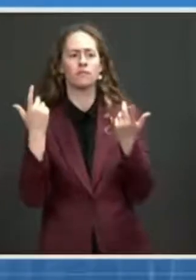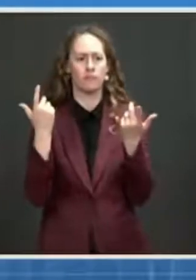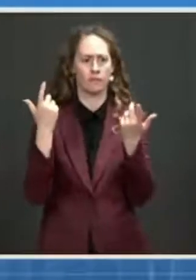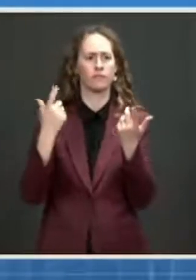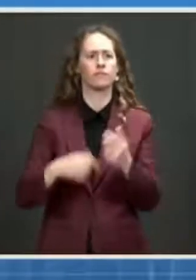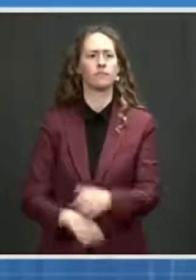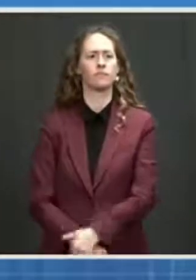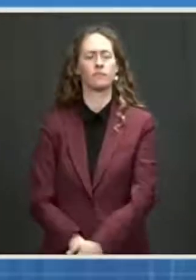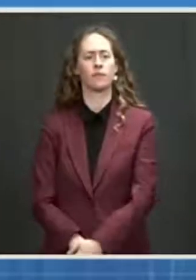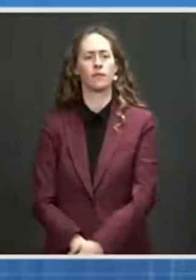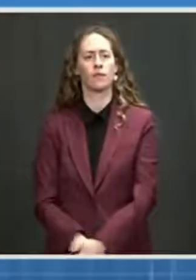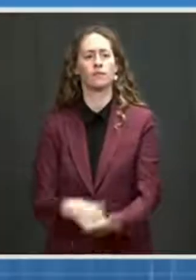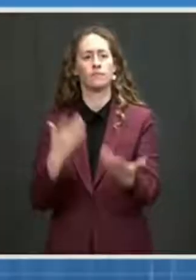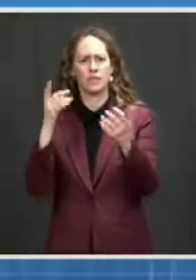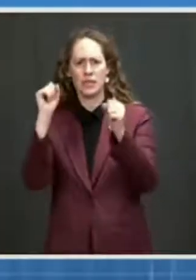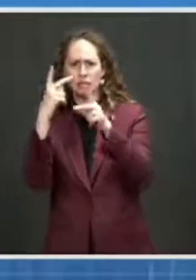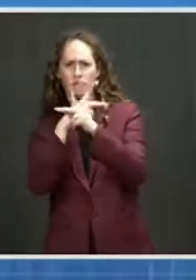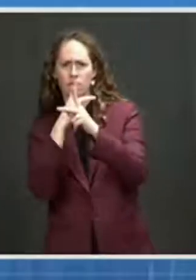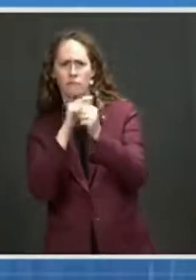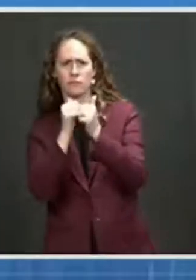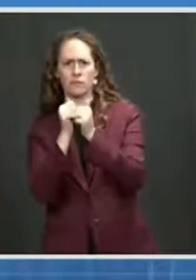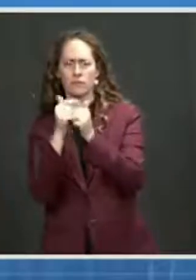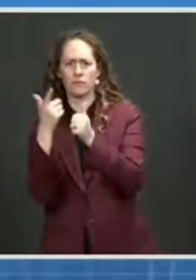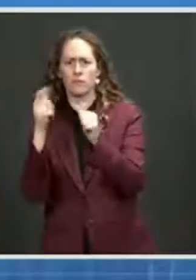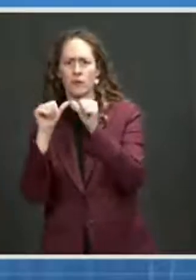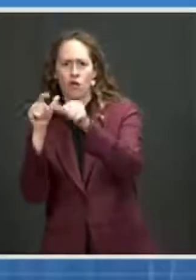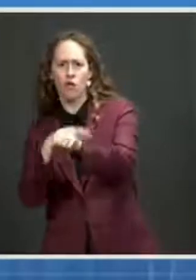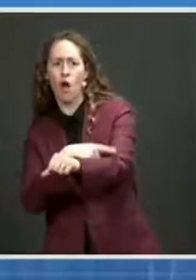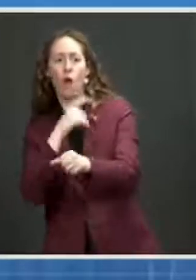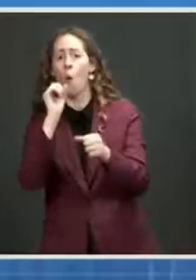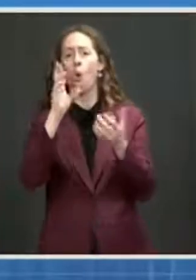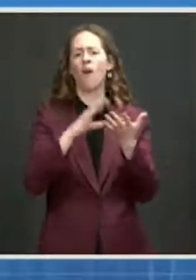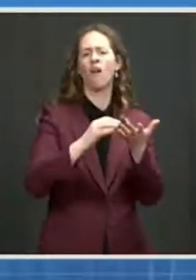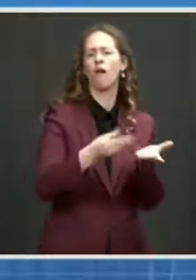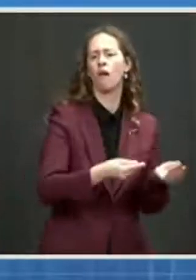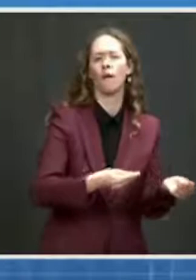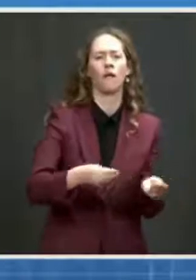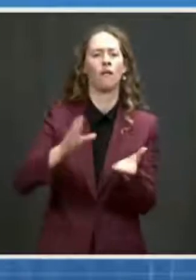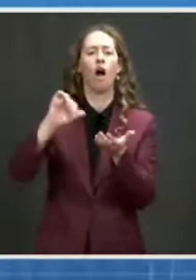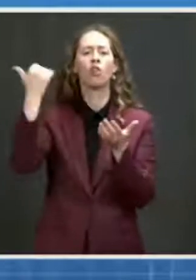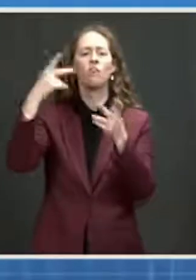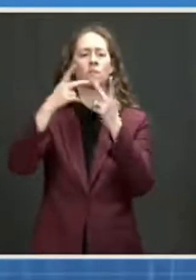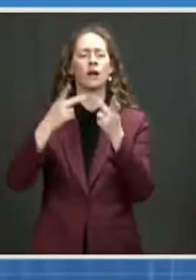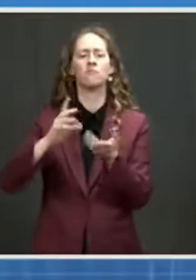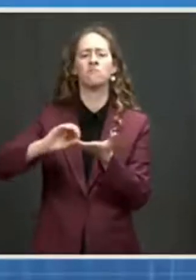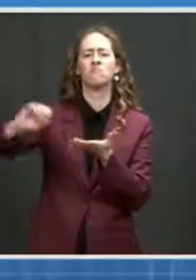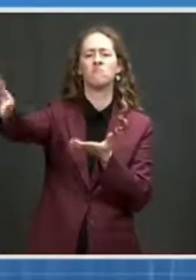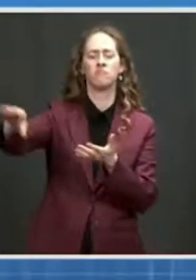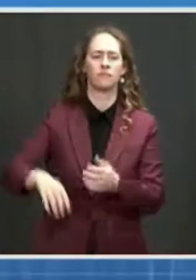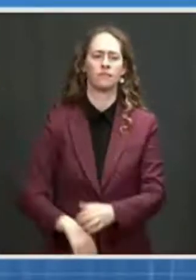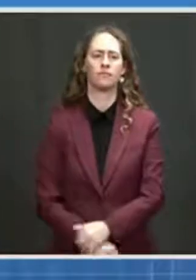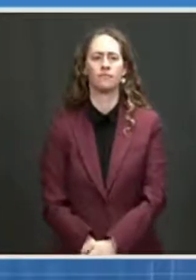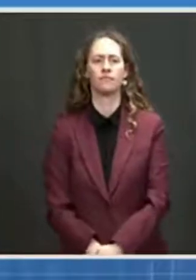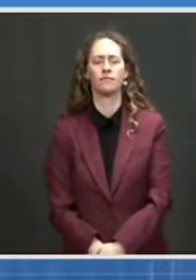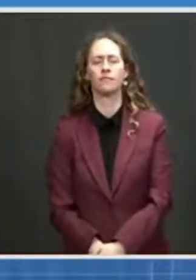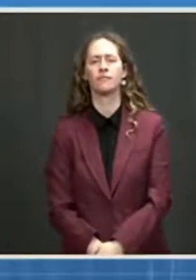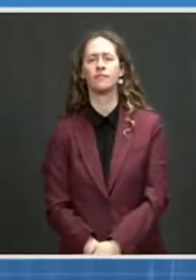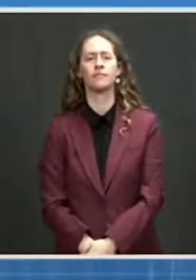trials. Dr. Fauci, do you want to take the other piece? Yes, thank you, Andy. A good question. The